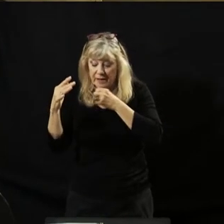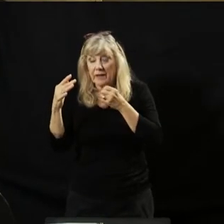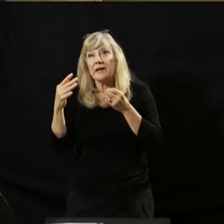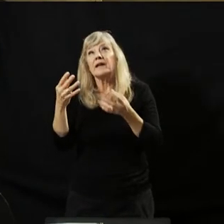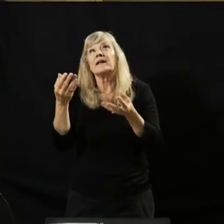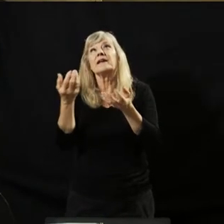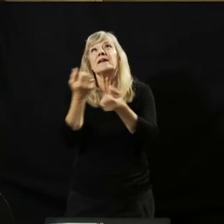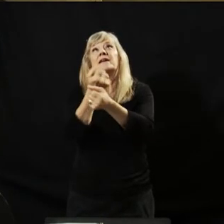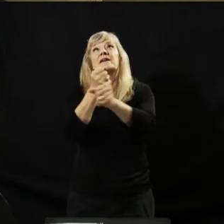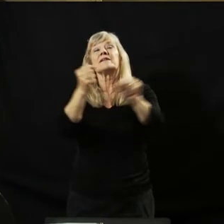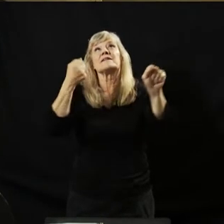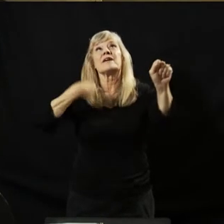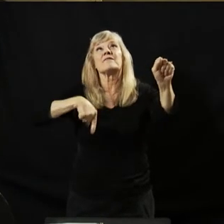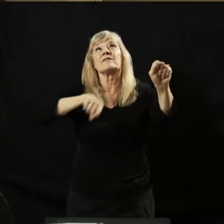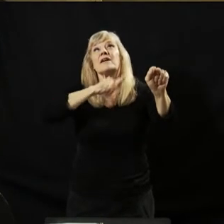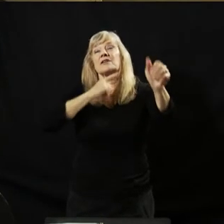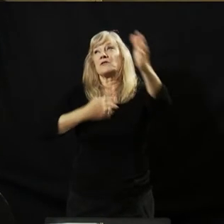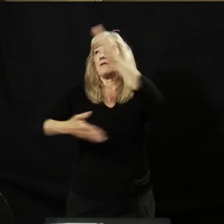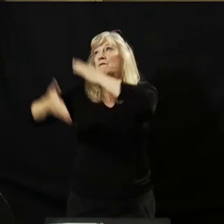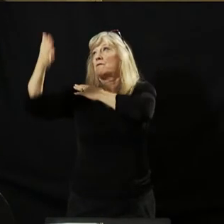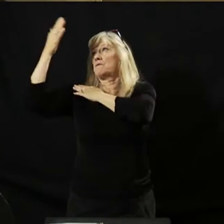of our ancient